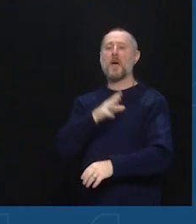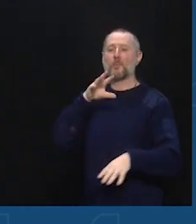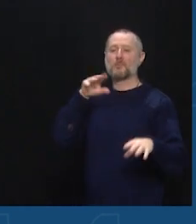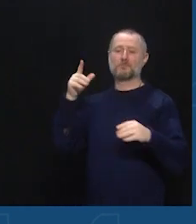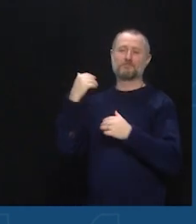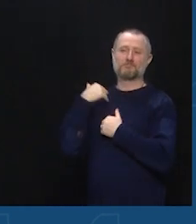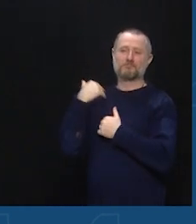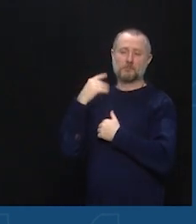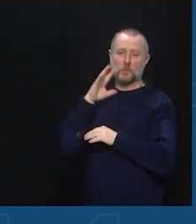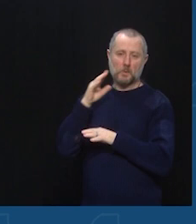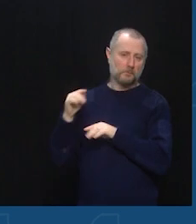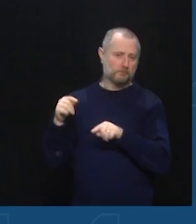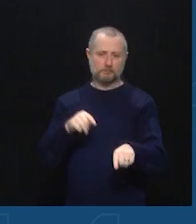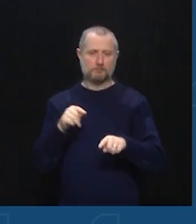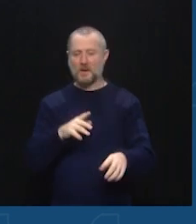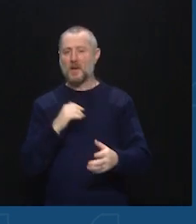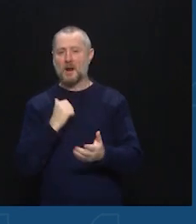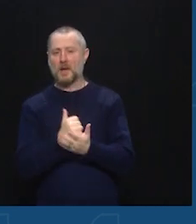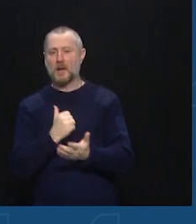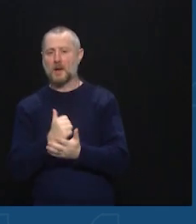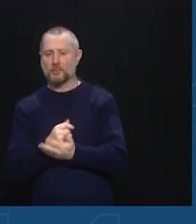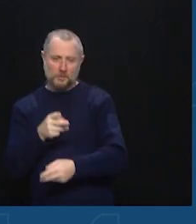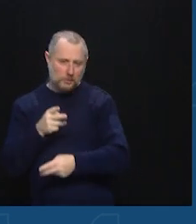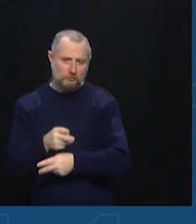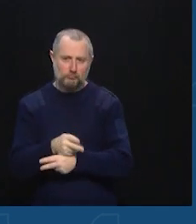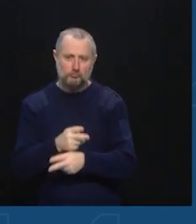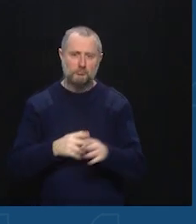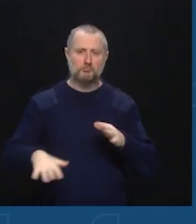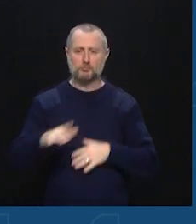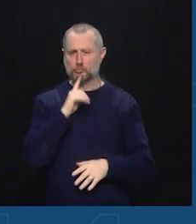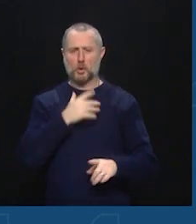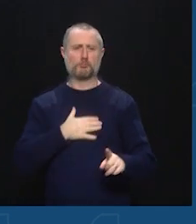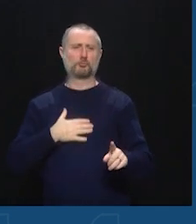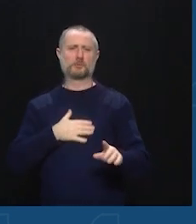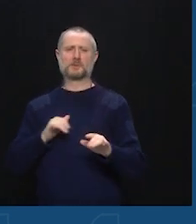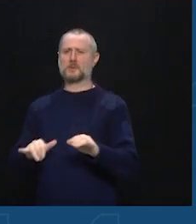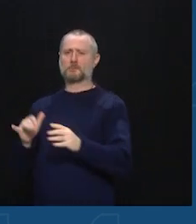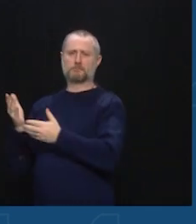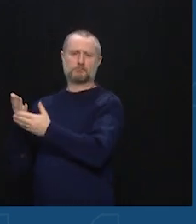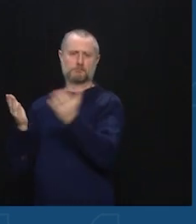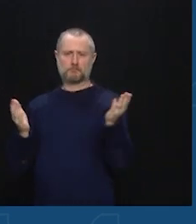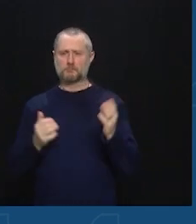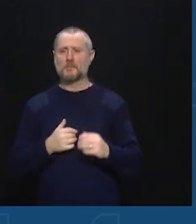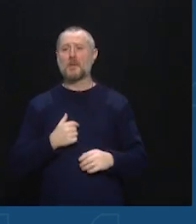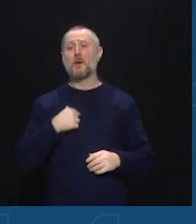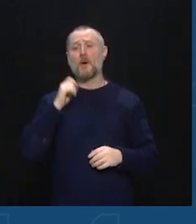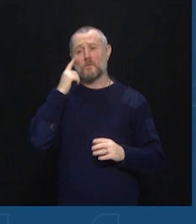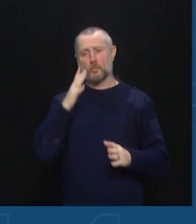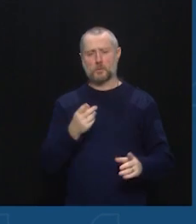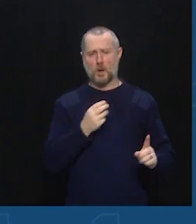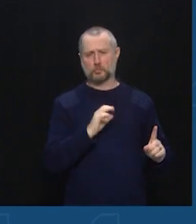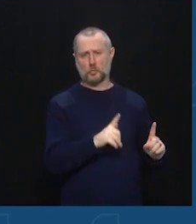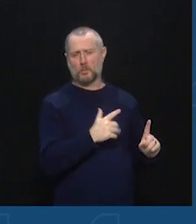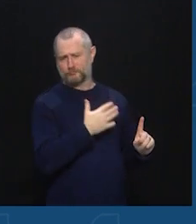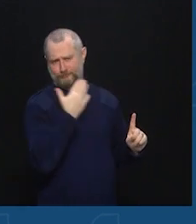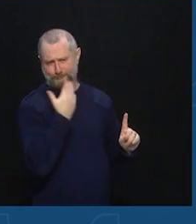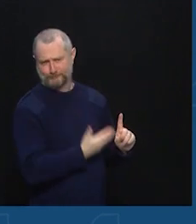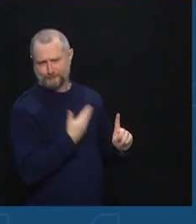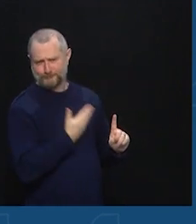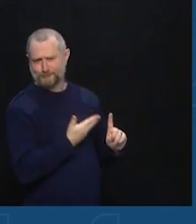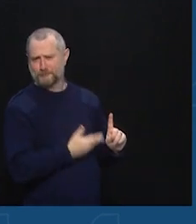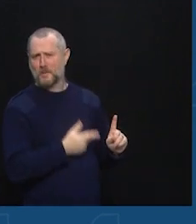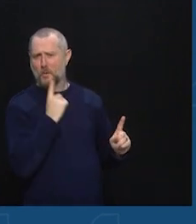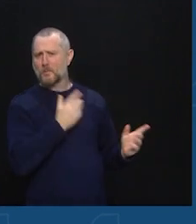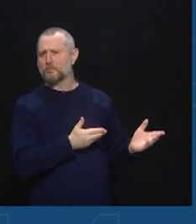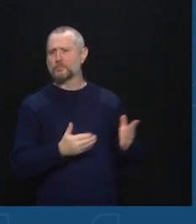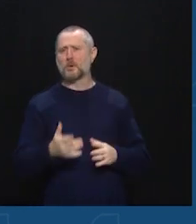coming from around the region, and we appreciate that. And again, Governor Hochul, want to thank you for bringing your Buffalo